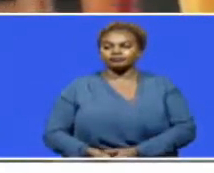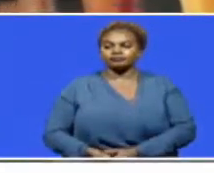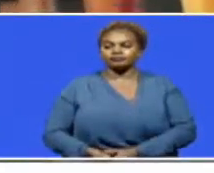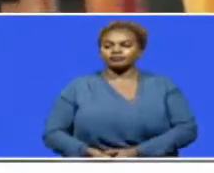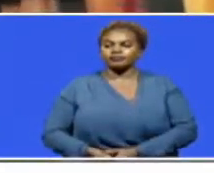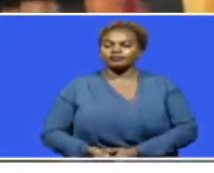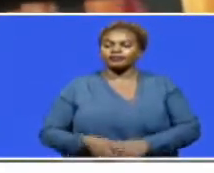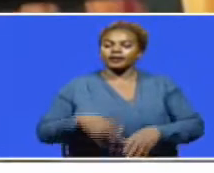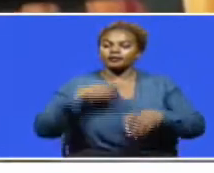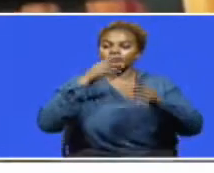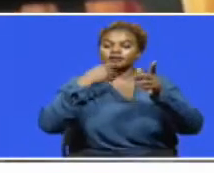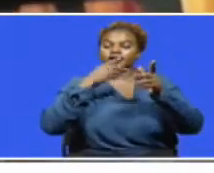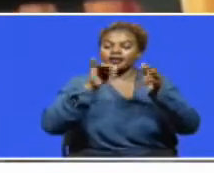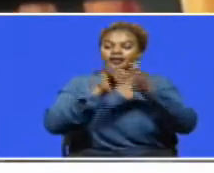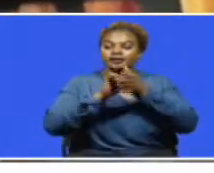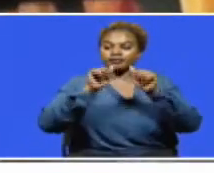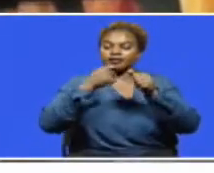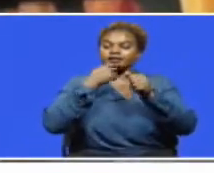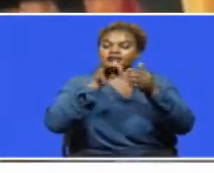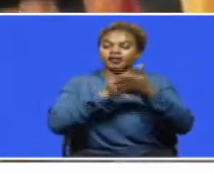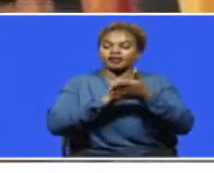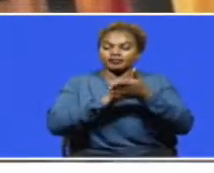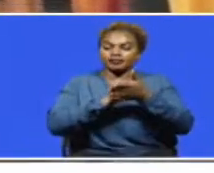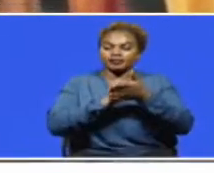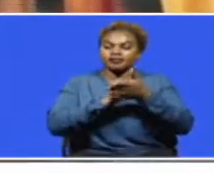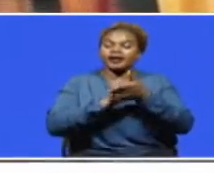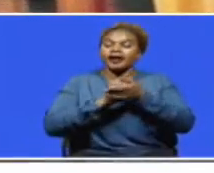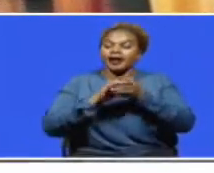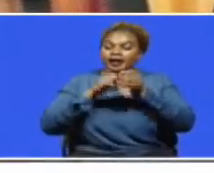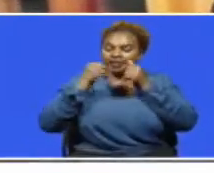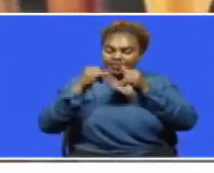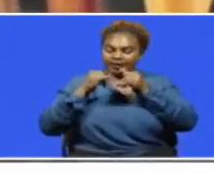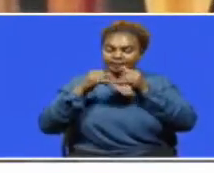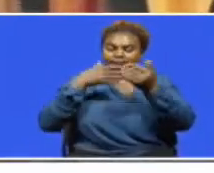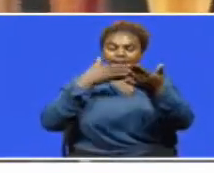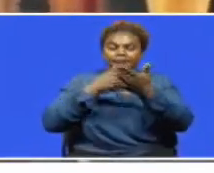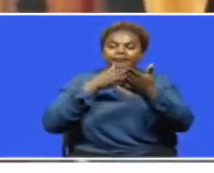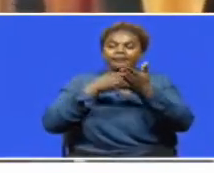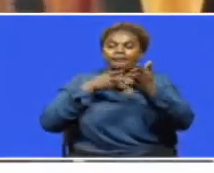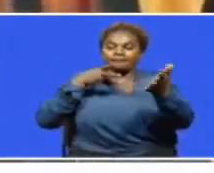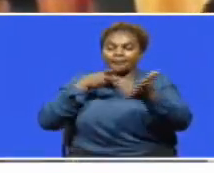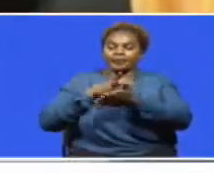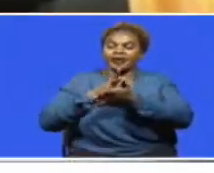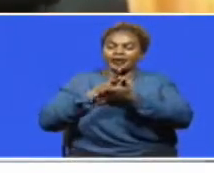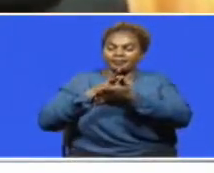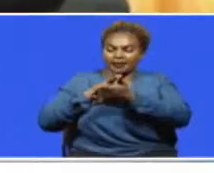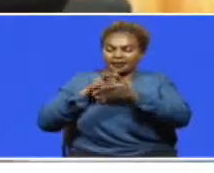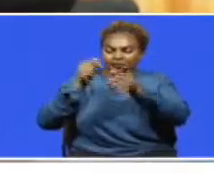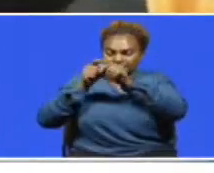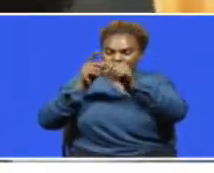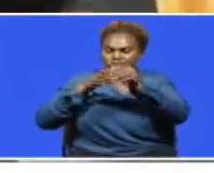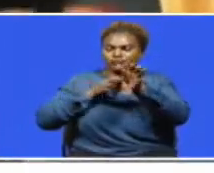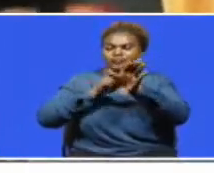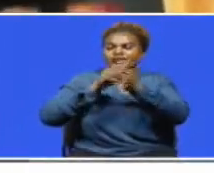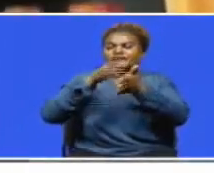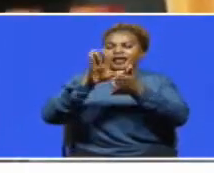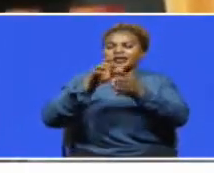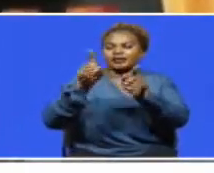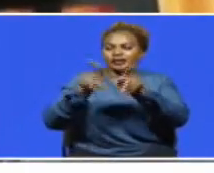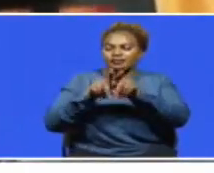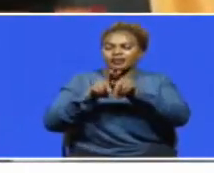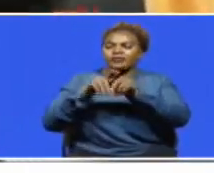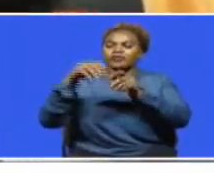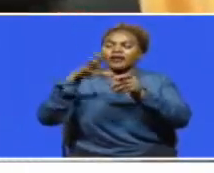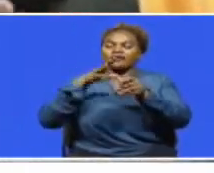Agreeing like your colleagues is that capacity charge is payment for the capacity to dispatch. You